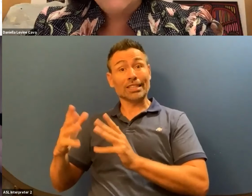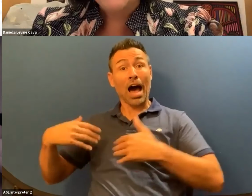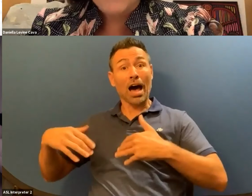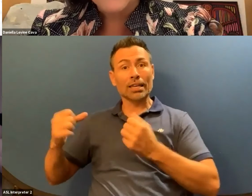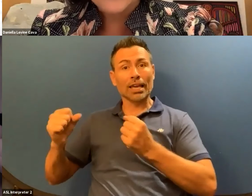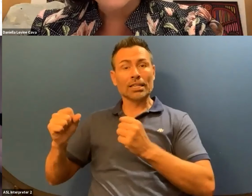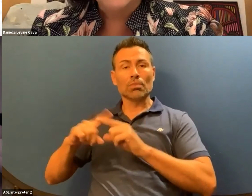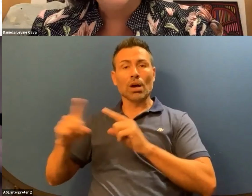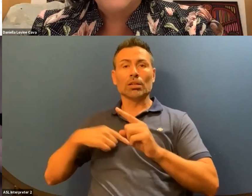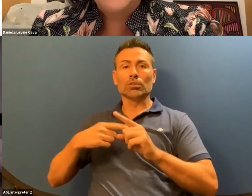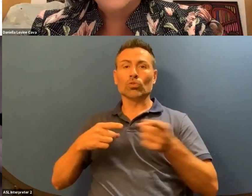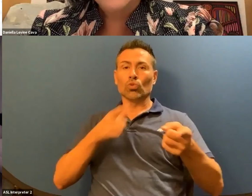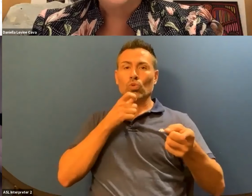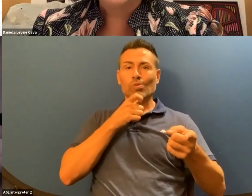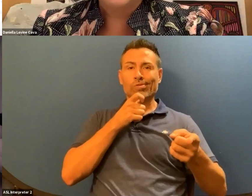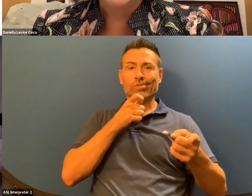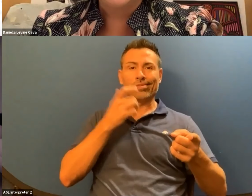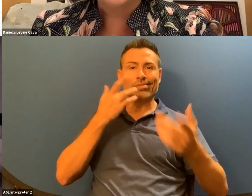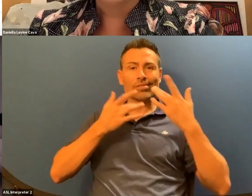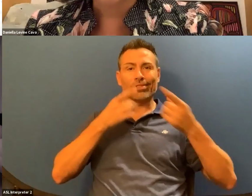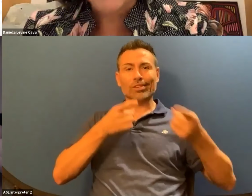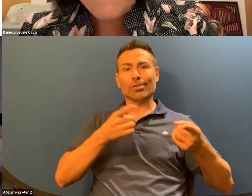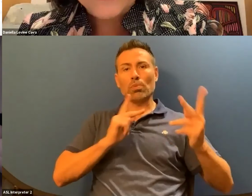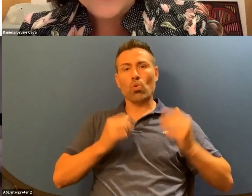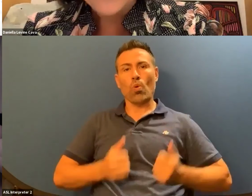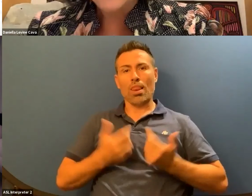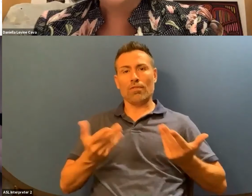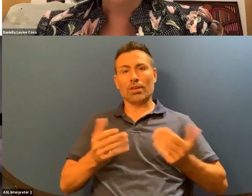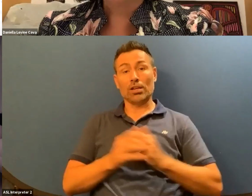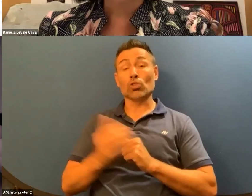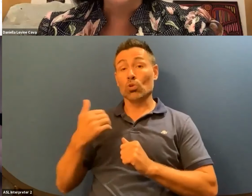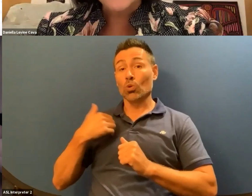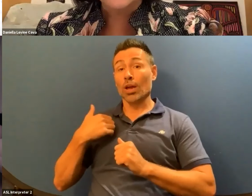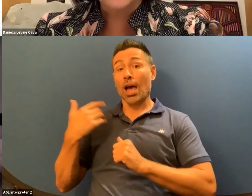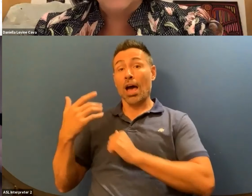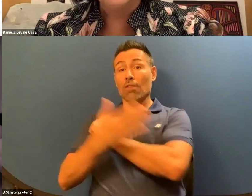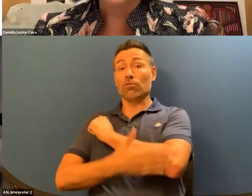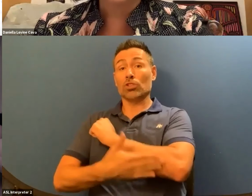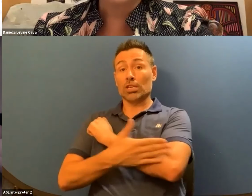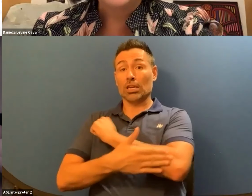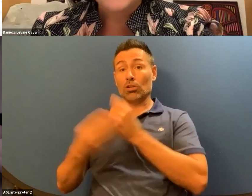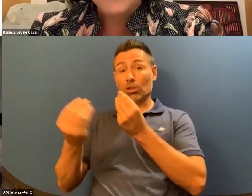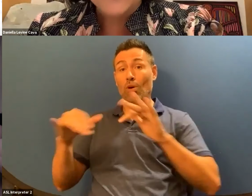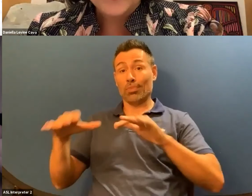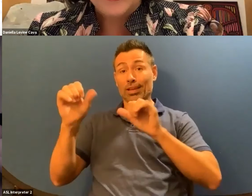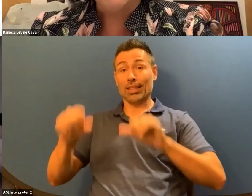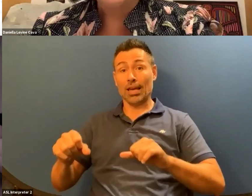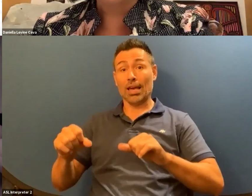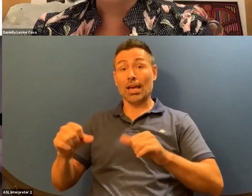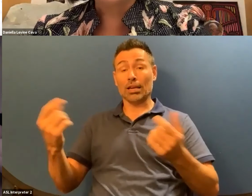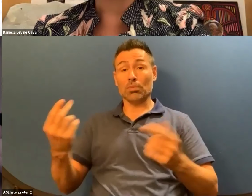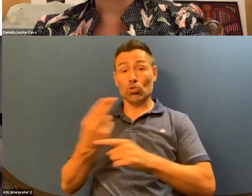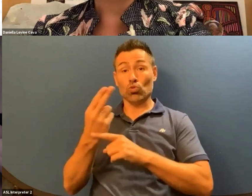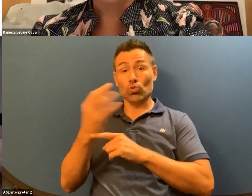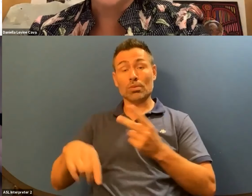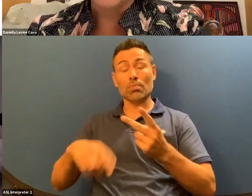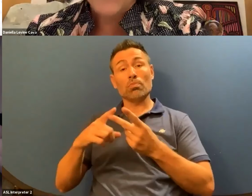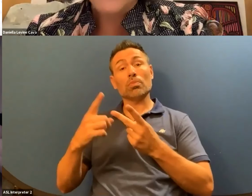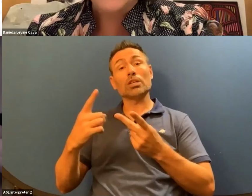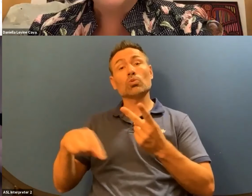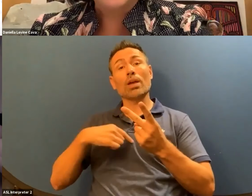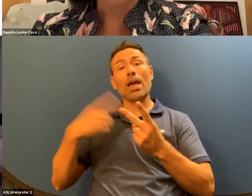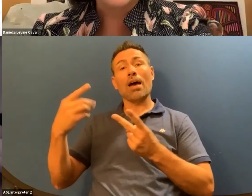have county property, a good bit of it, that could be deployed rapidly. We do have surtax dollars that has been sitting on the shelf that we need to move